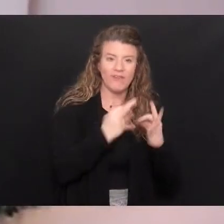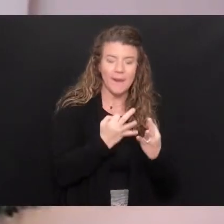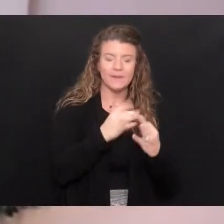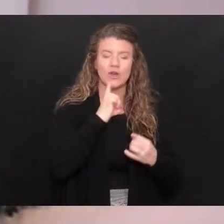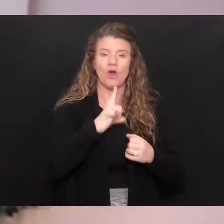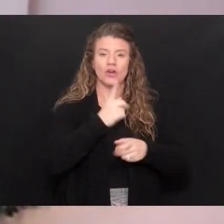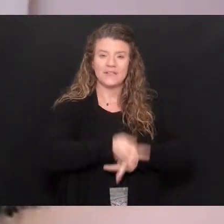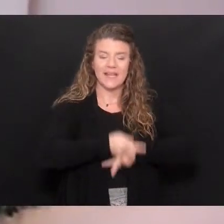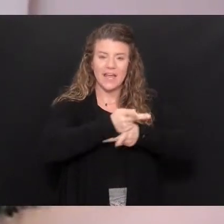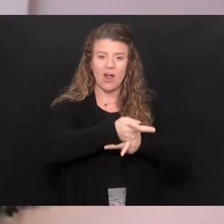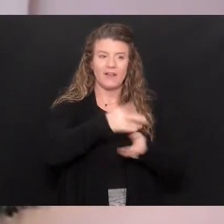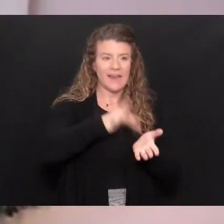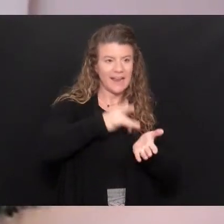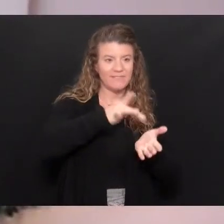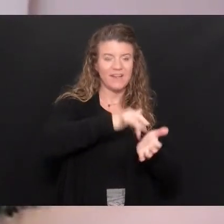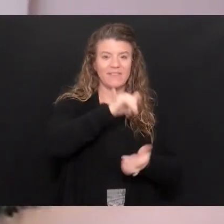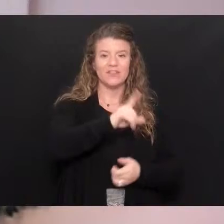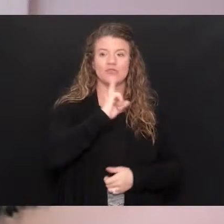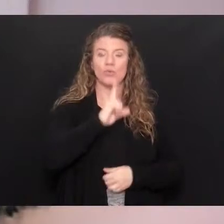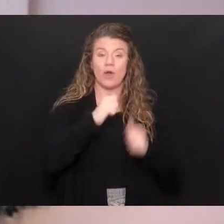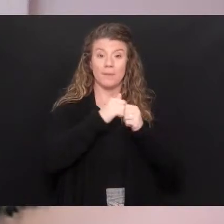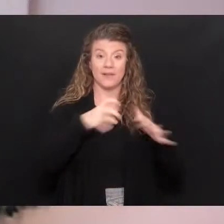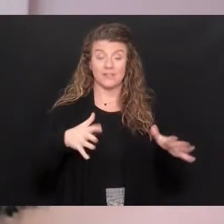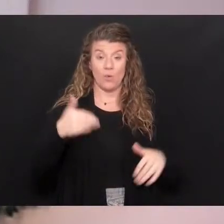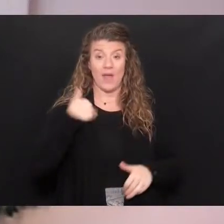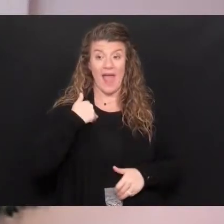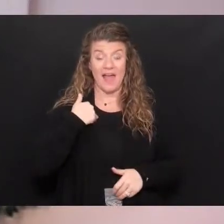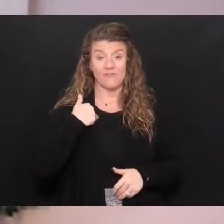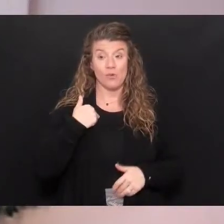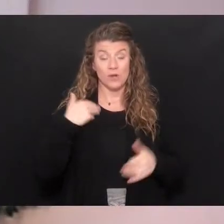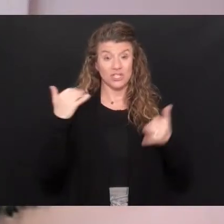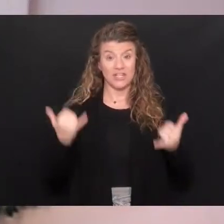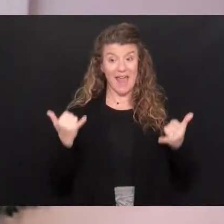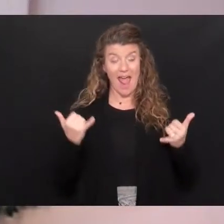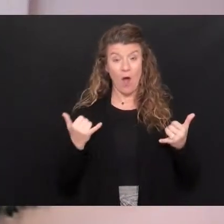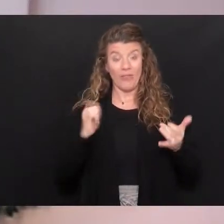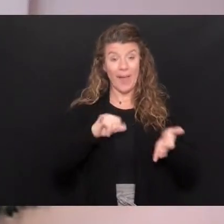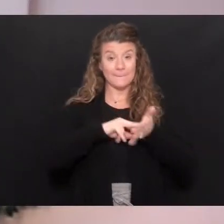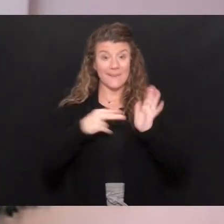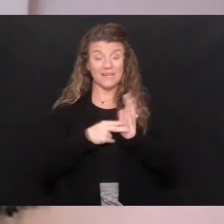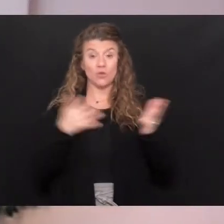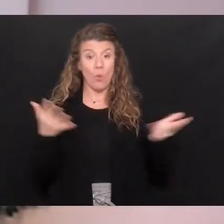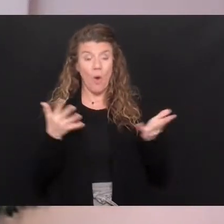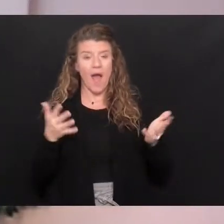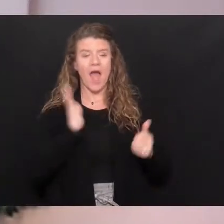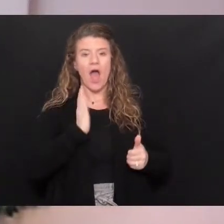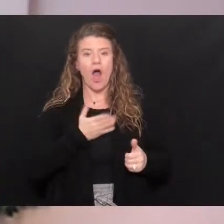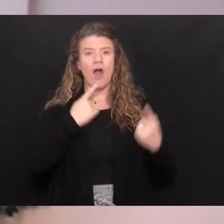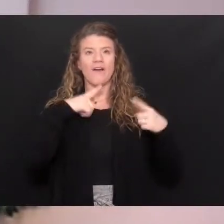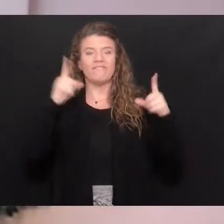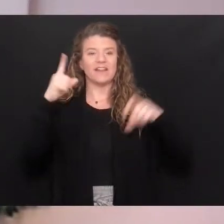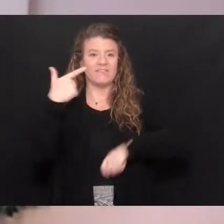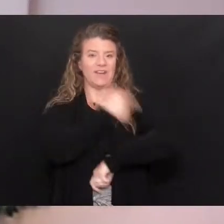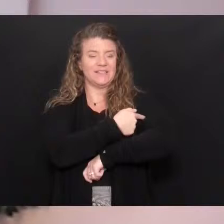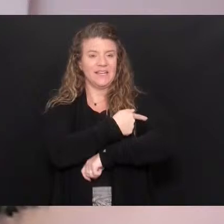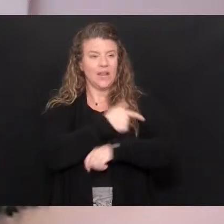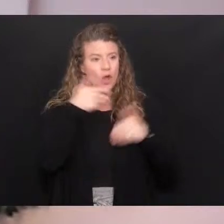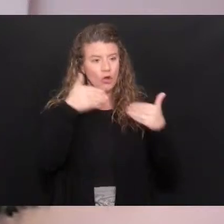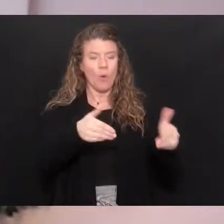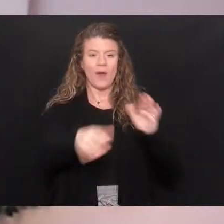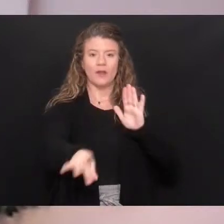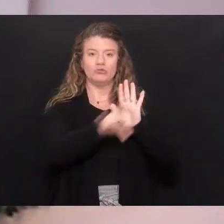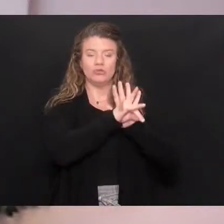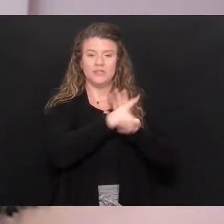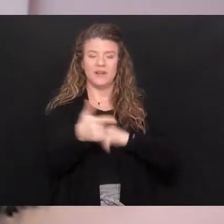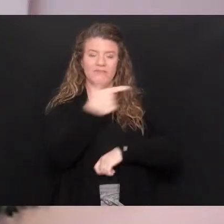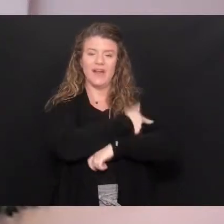taking advantage of this real blessing we have, which are these highly effective vaccines, and choosing to be vaccinated so they protect